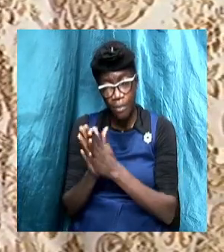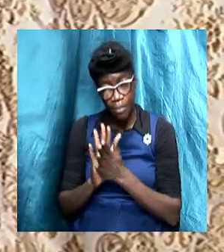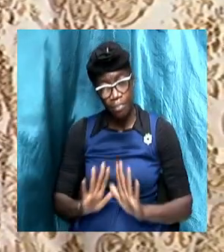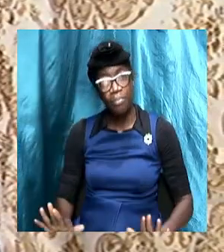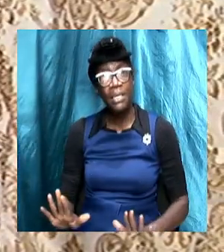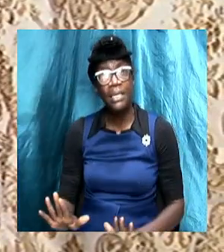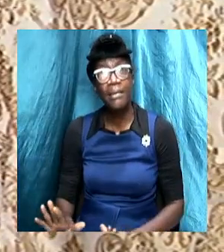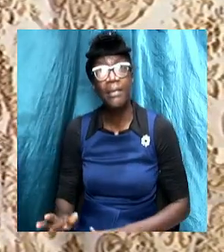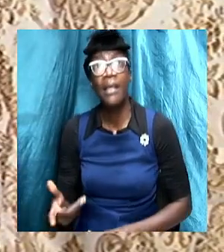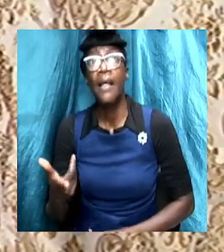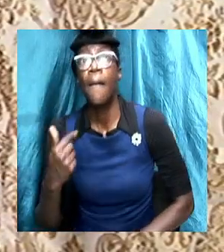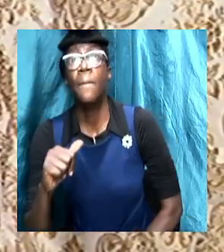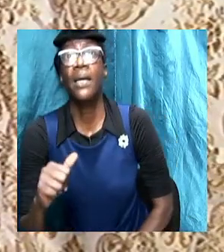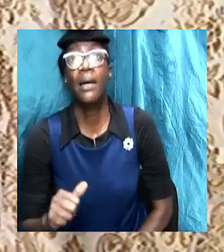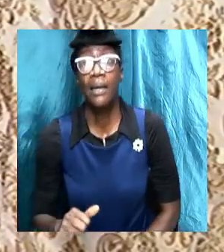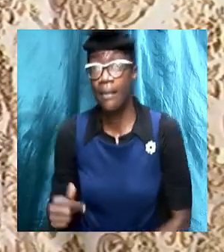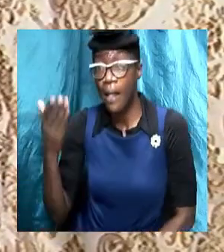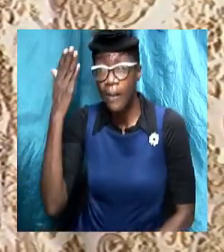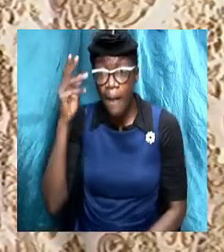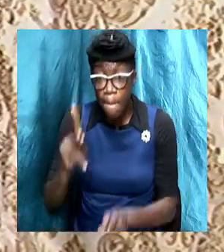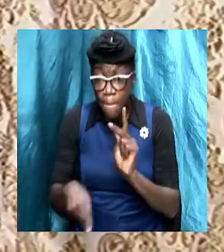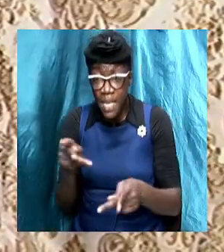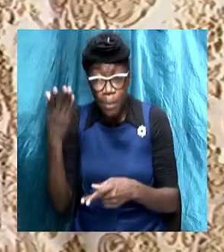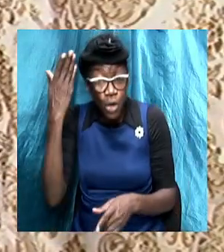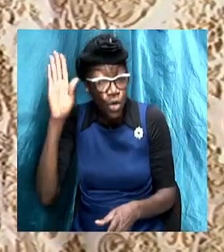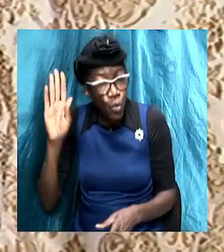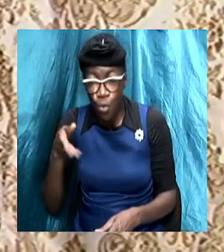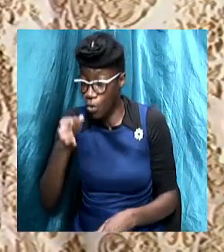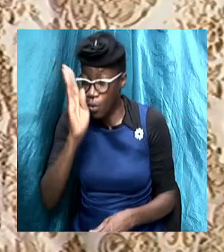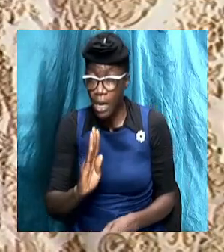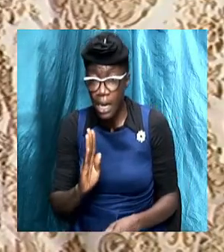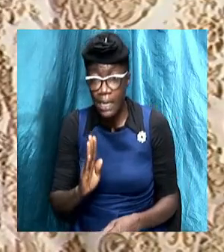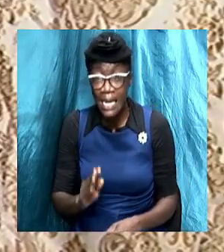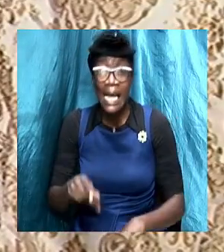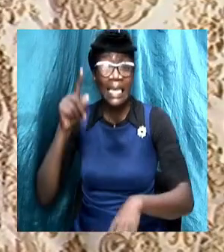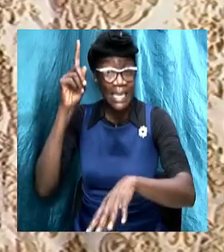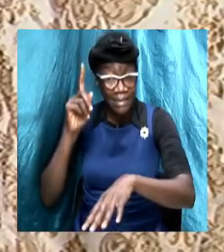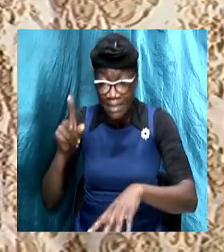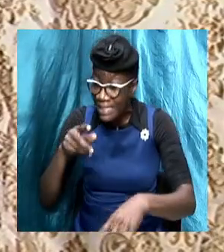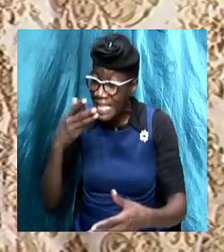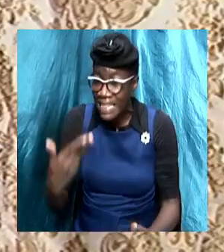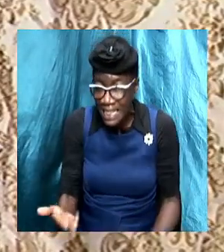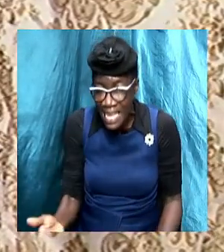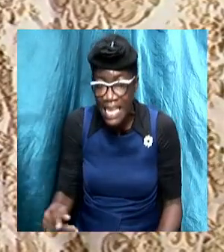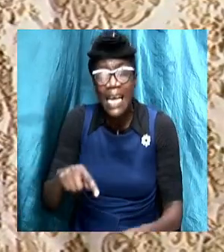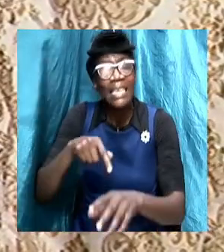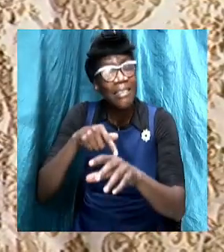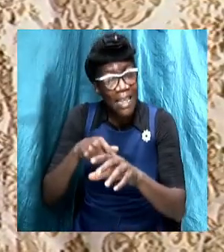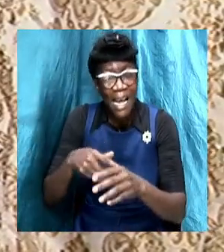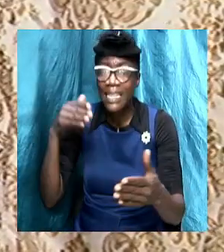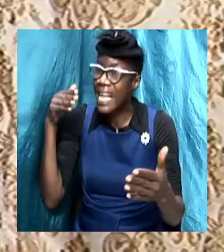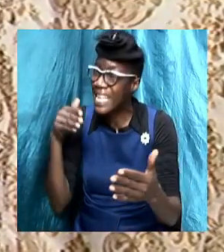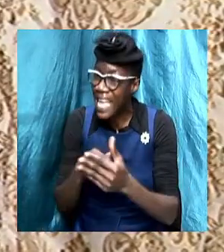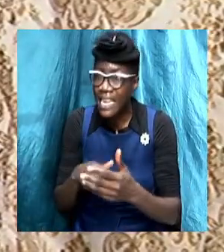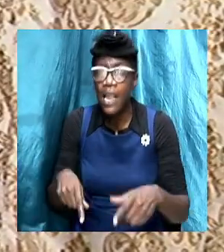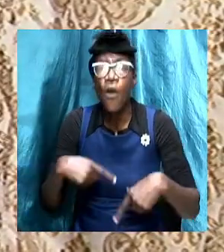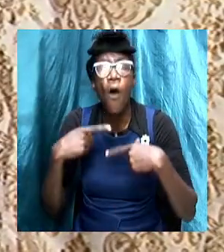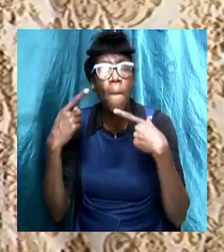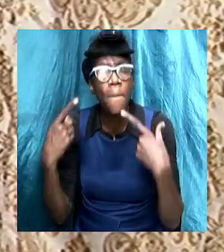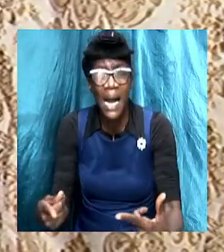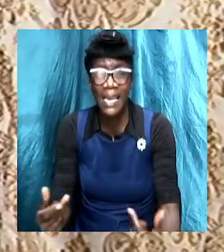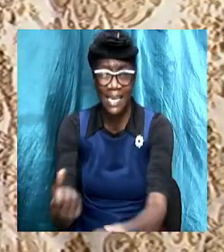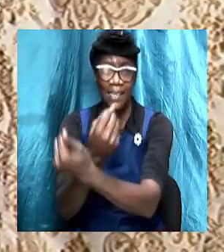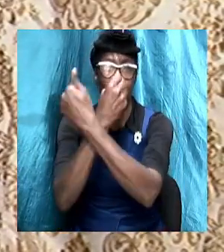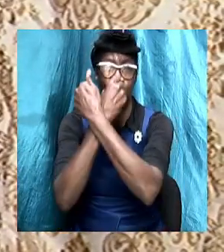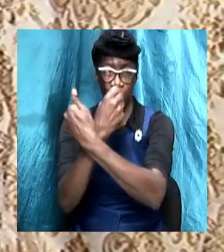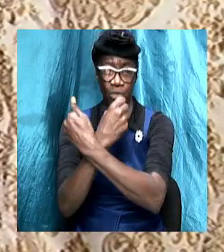what happened? Because the people did not know God, the cycle started again. They went back into apostasy. And then there came a